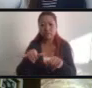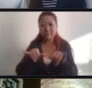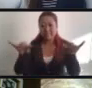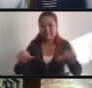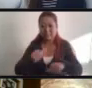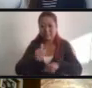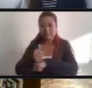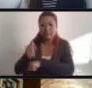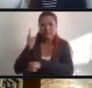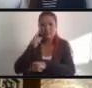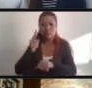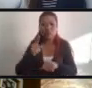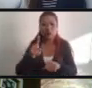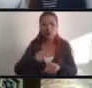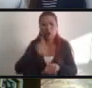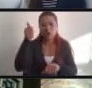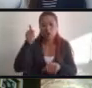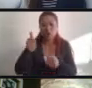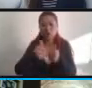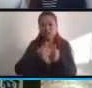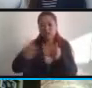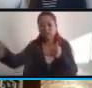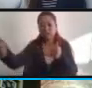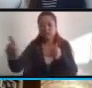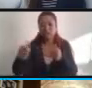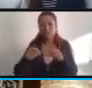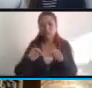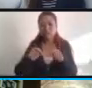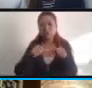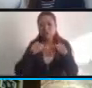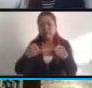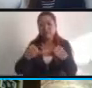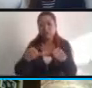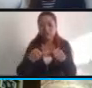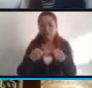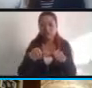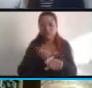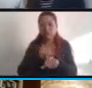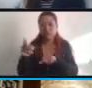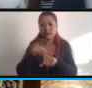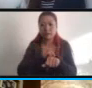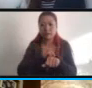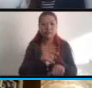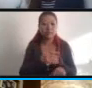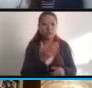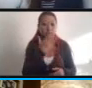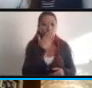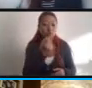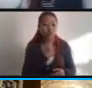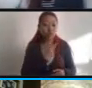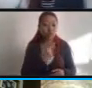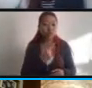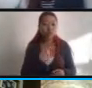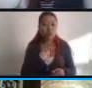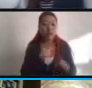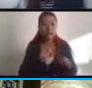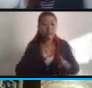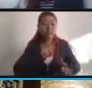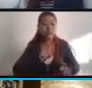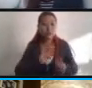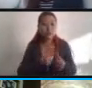Well, that's a great question. I can give a quick answer and then pass to Steve, because I think Steve has done some more thinking on this. But yes, from a